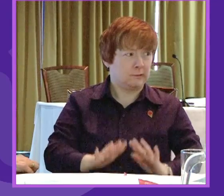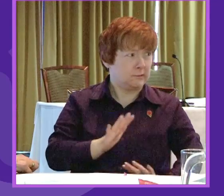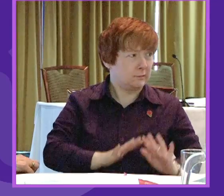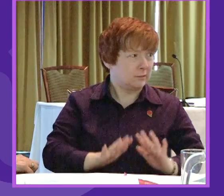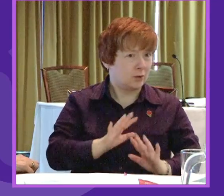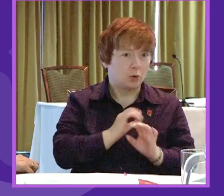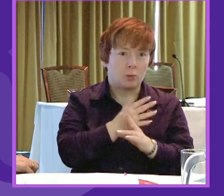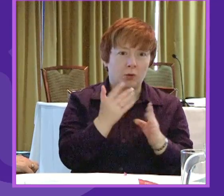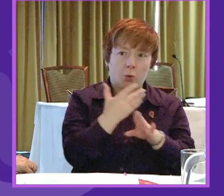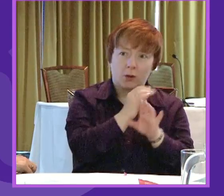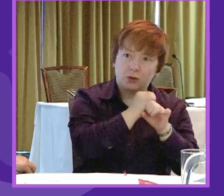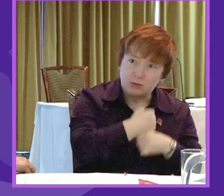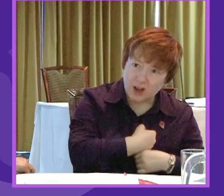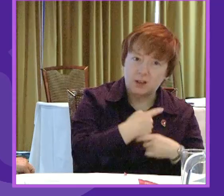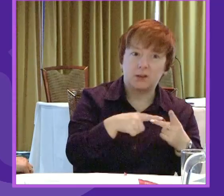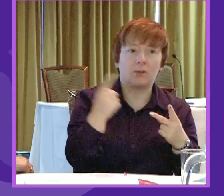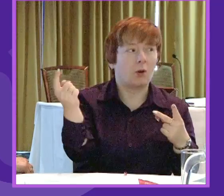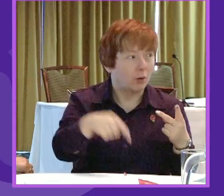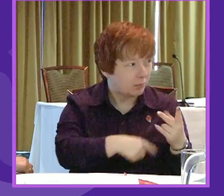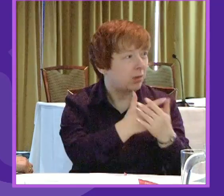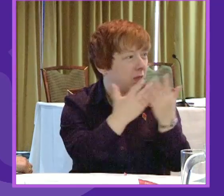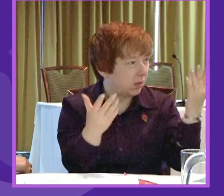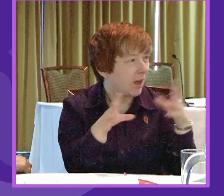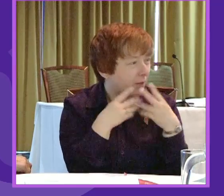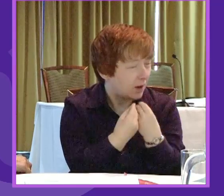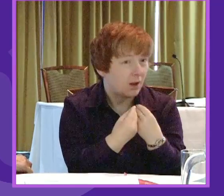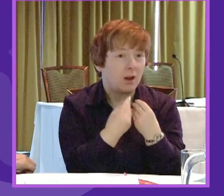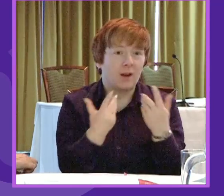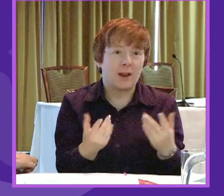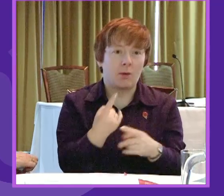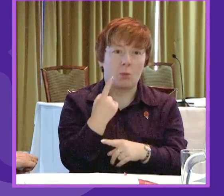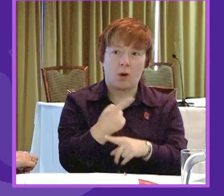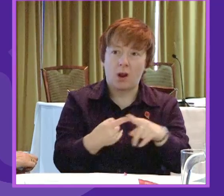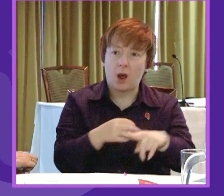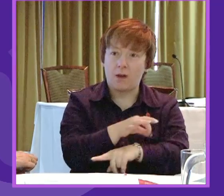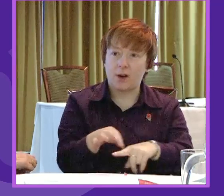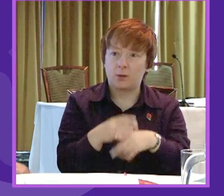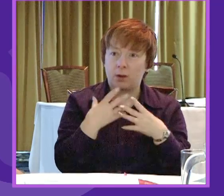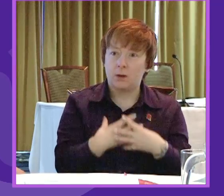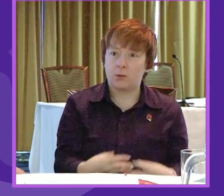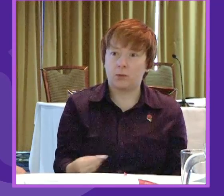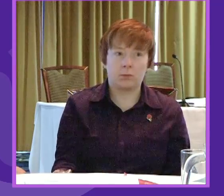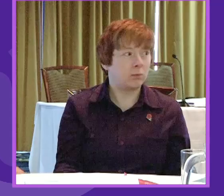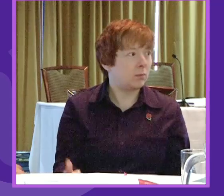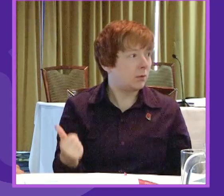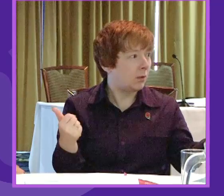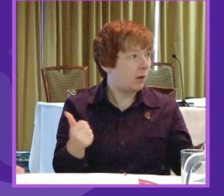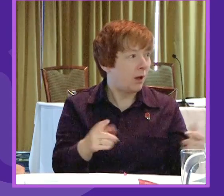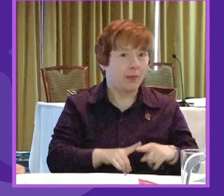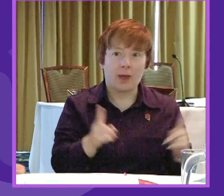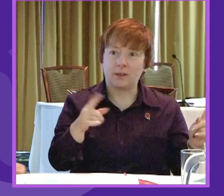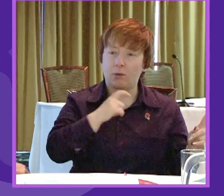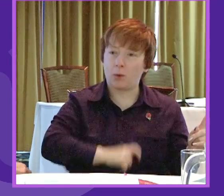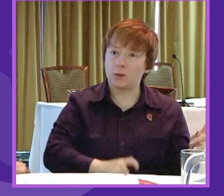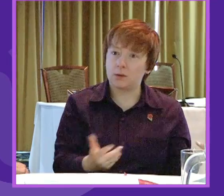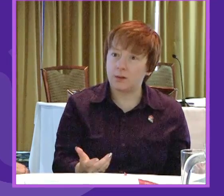feeling overwhelmed, stressed at work, all of those things. And within an hour and a half or so of being here,